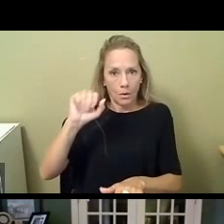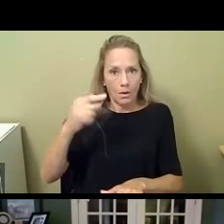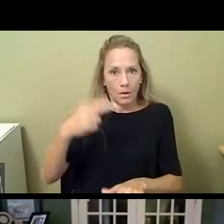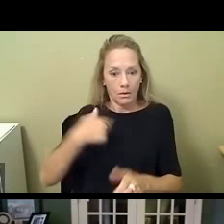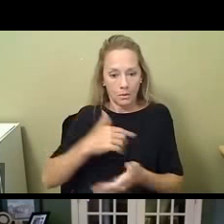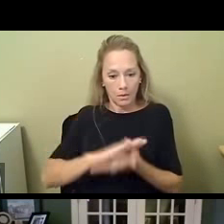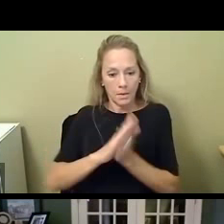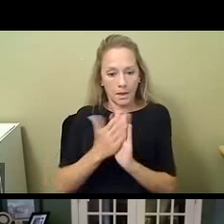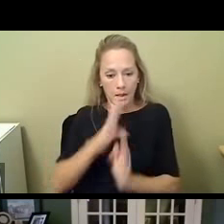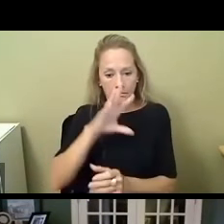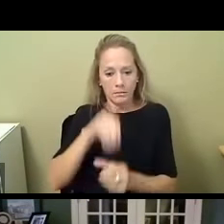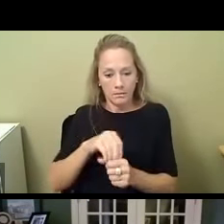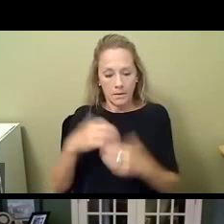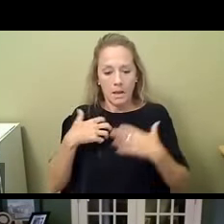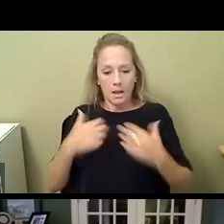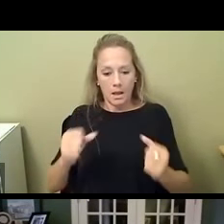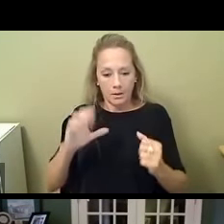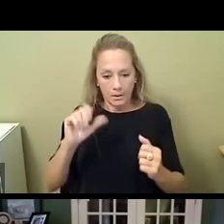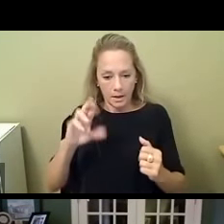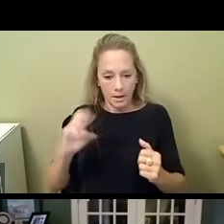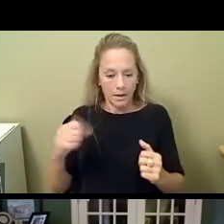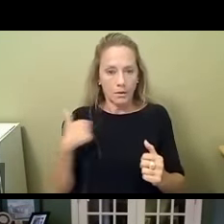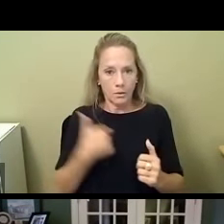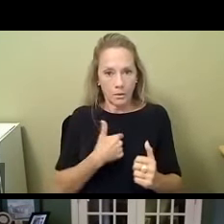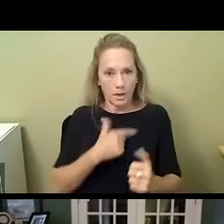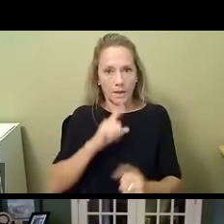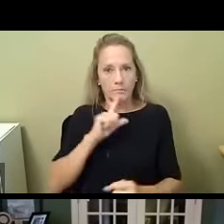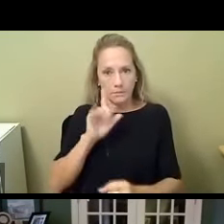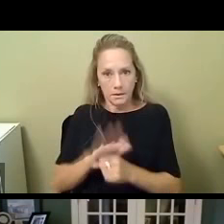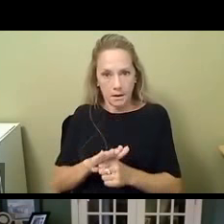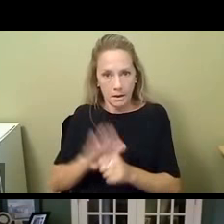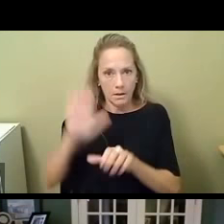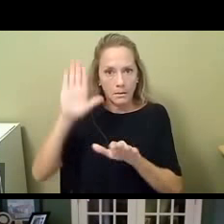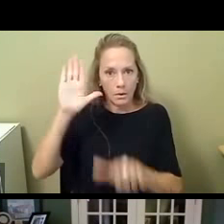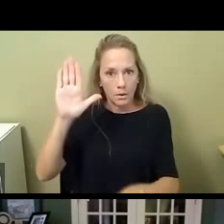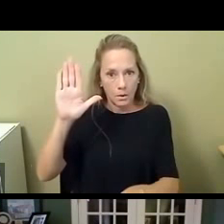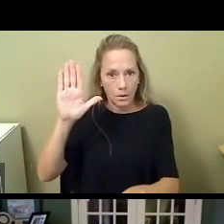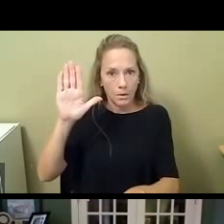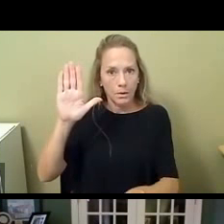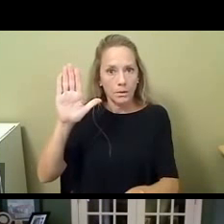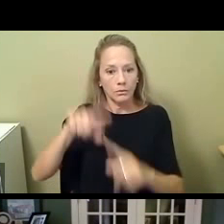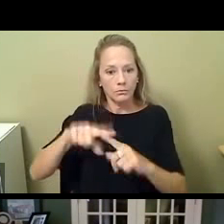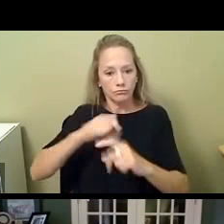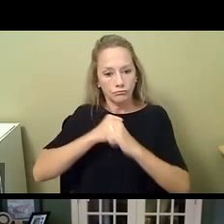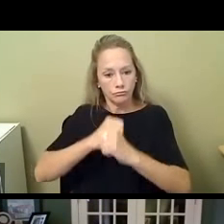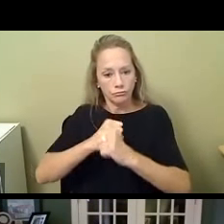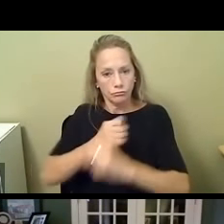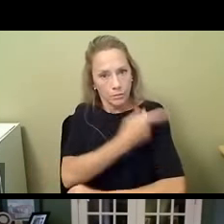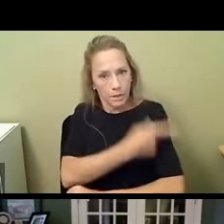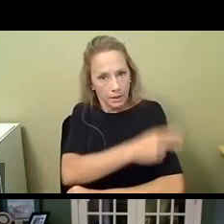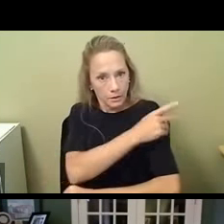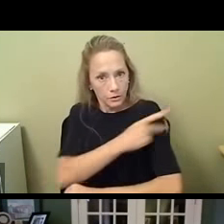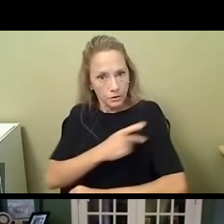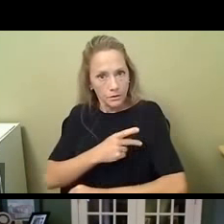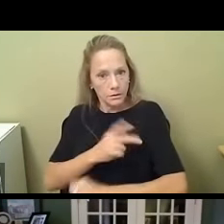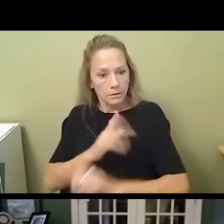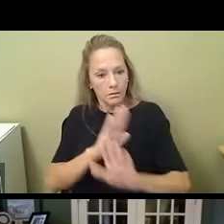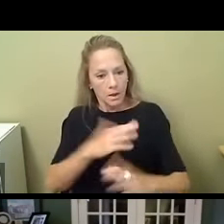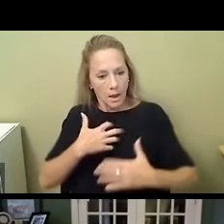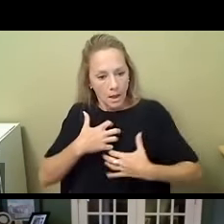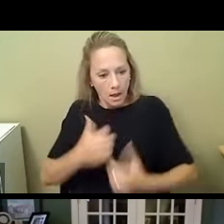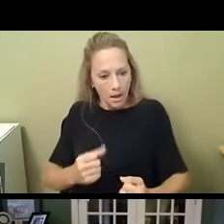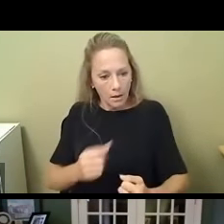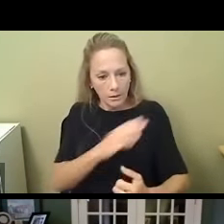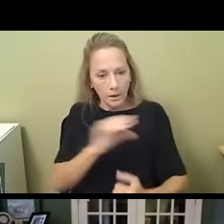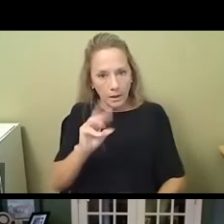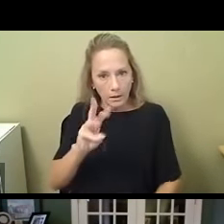we entered healthcare. Each of us took solemn oaths to protect our patients, their health and